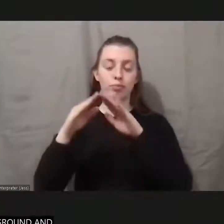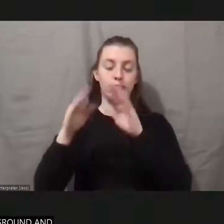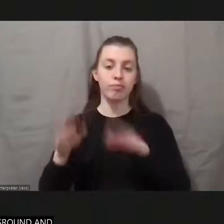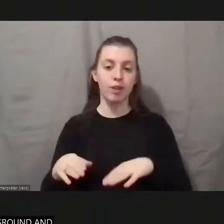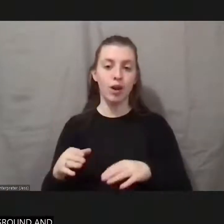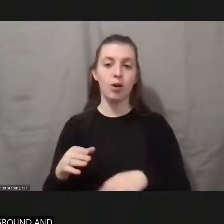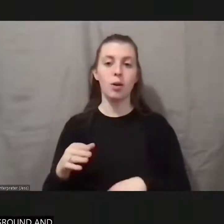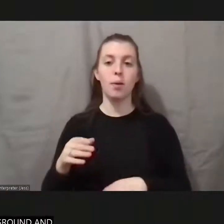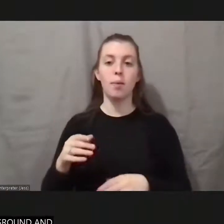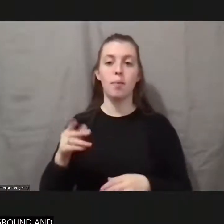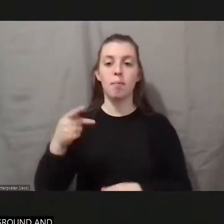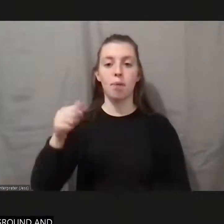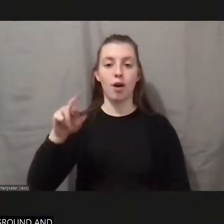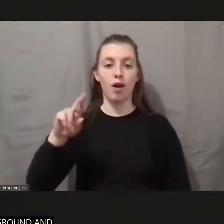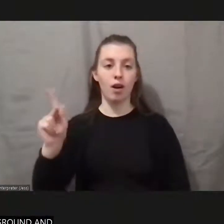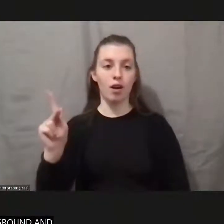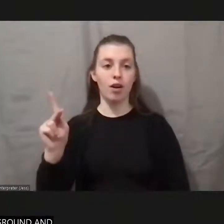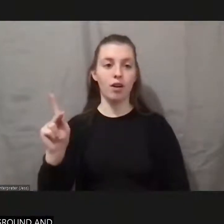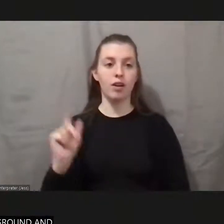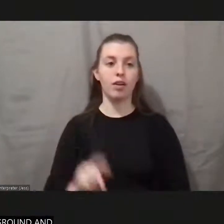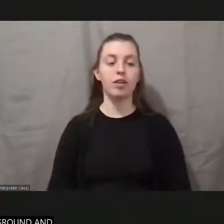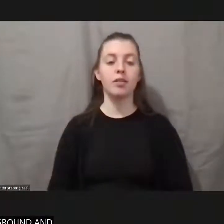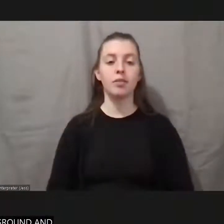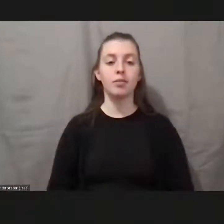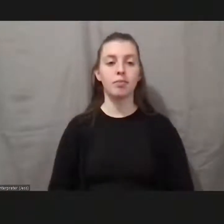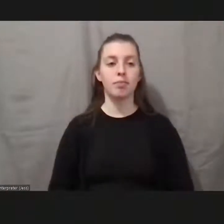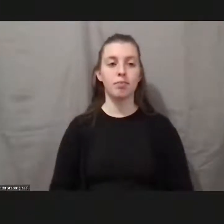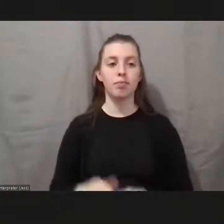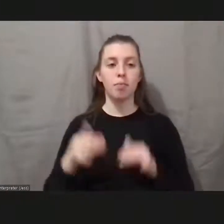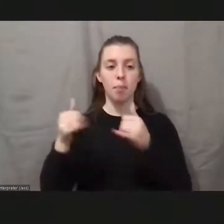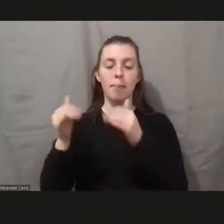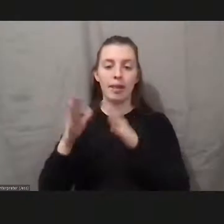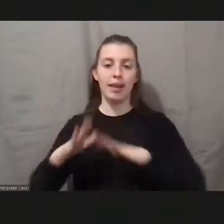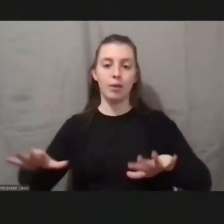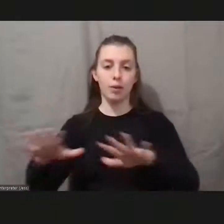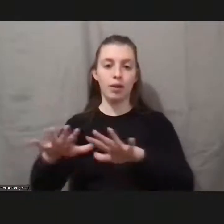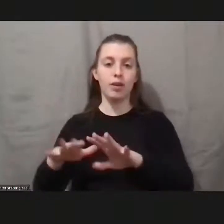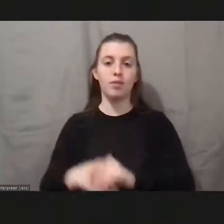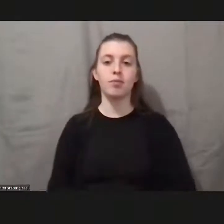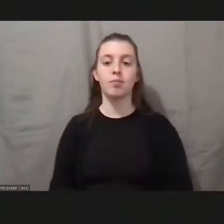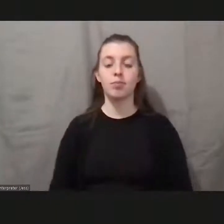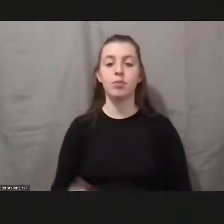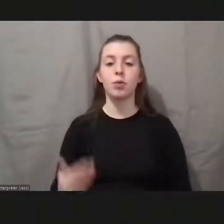covers up to 66% of eligible expenses, and there is a cap per project.